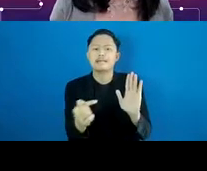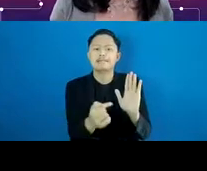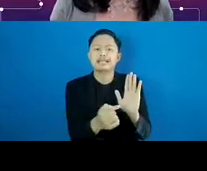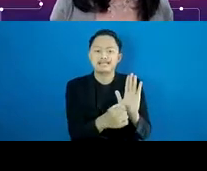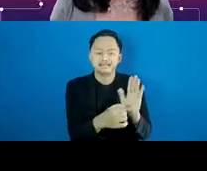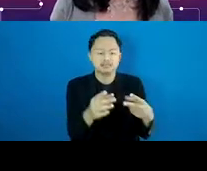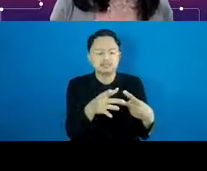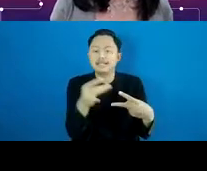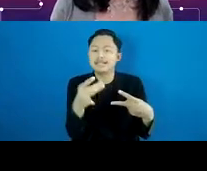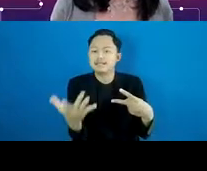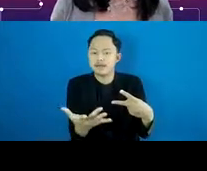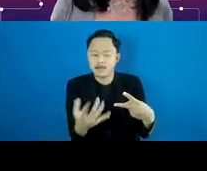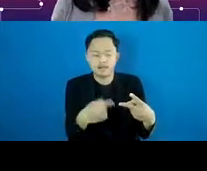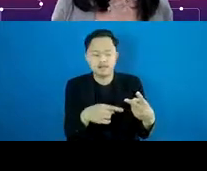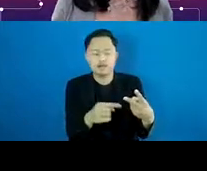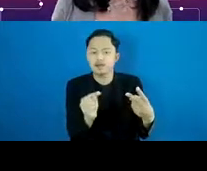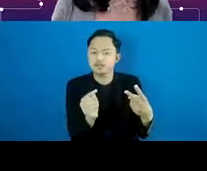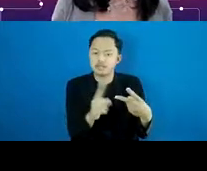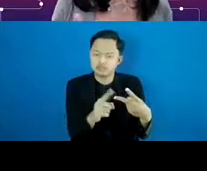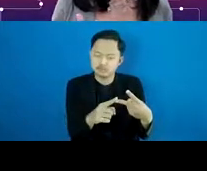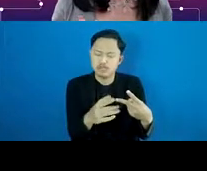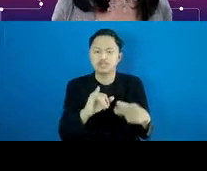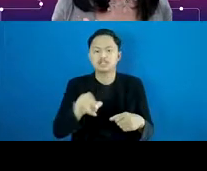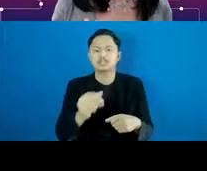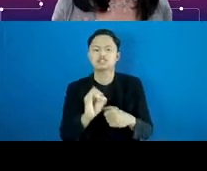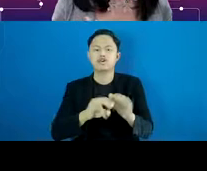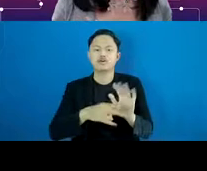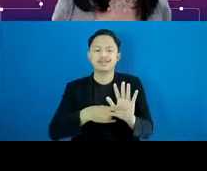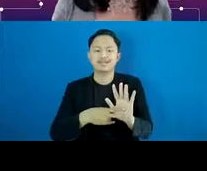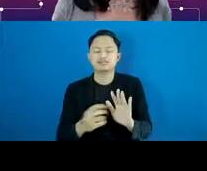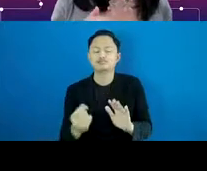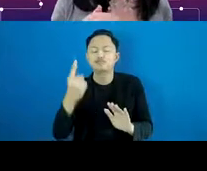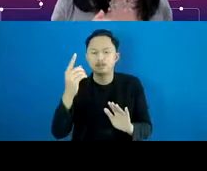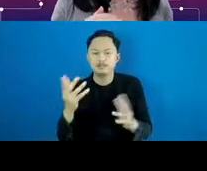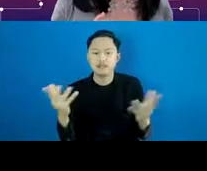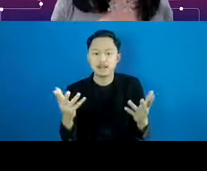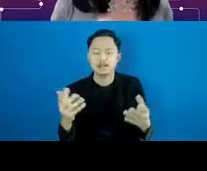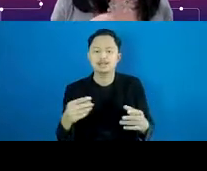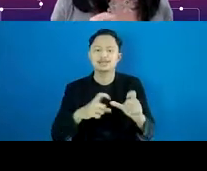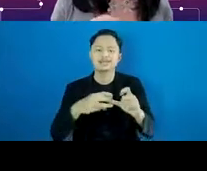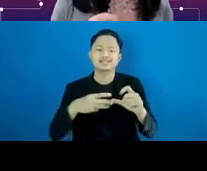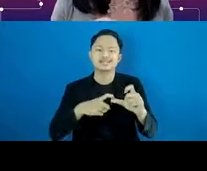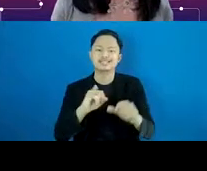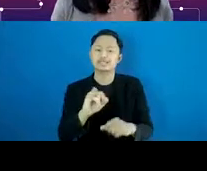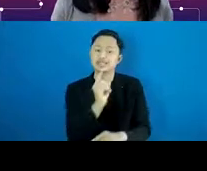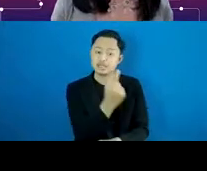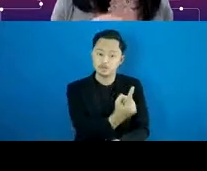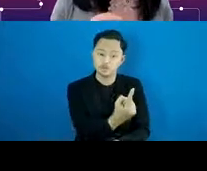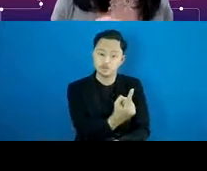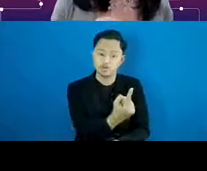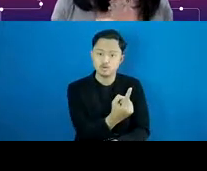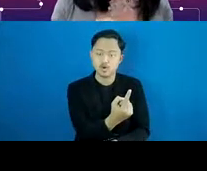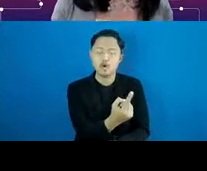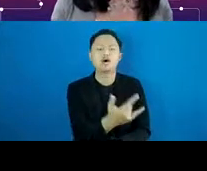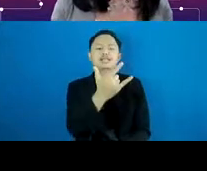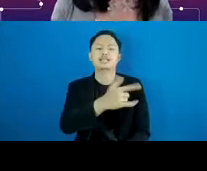the participants who would like to attend the peer-to-peer knowledge exchange session, please do stay in the main room,